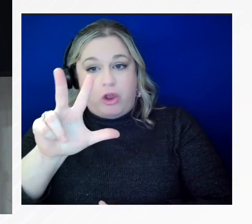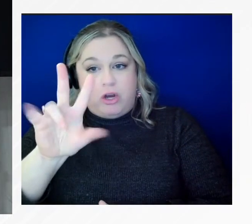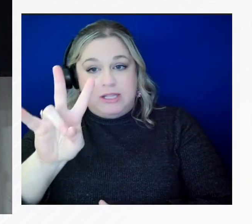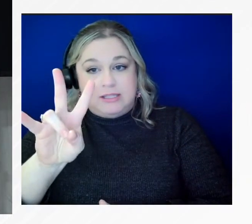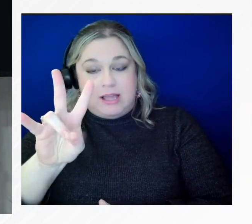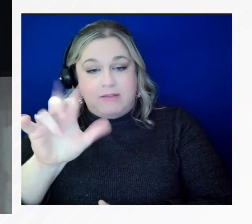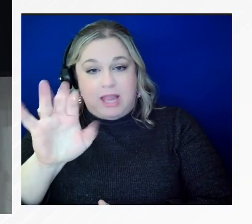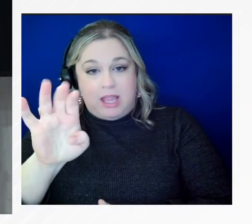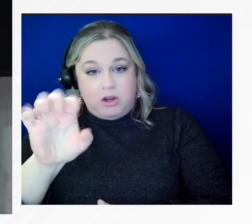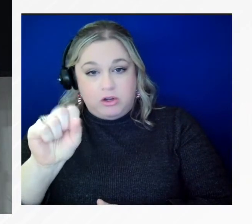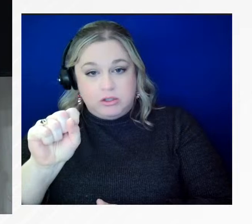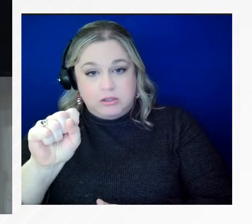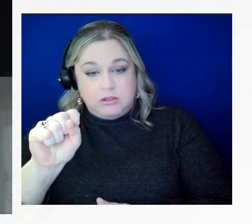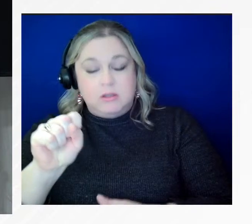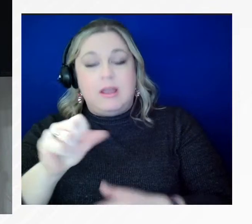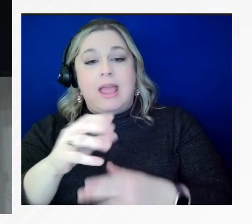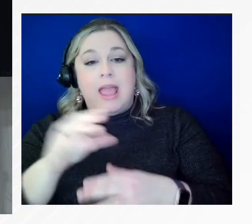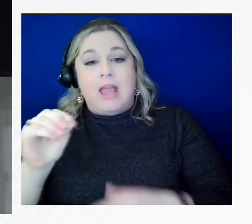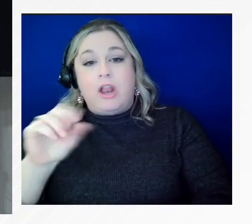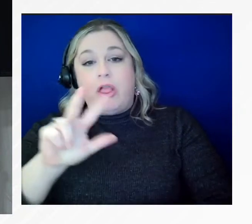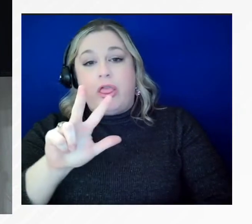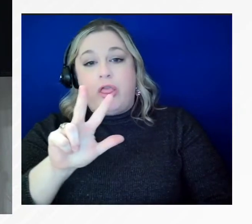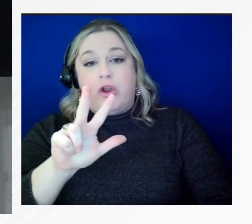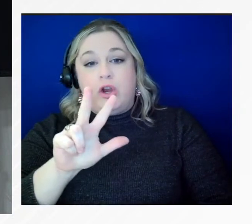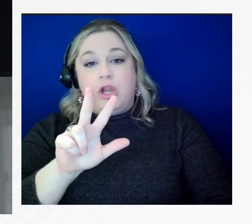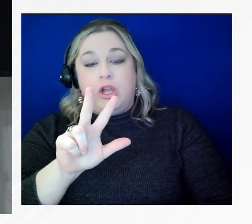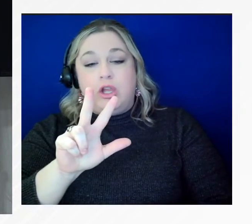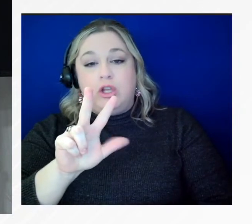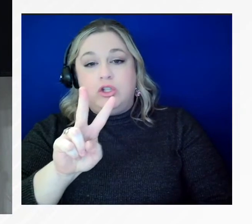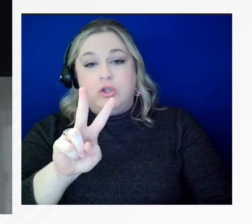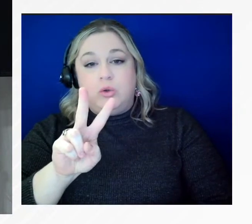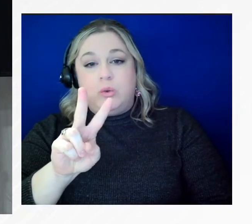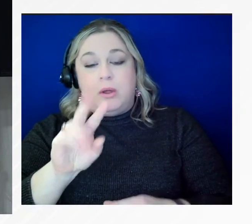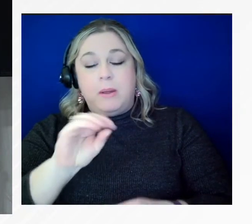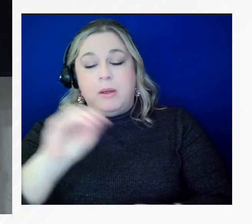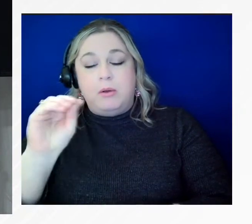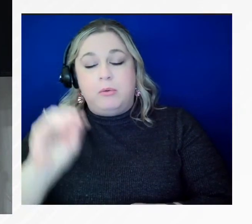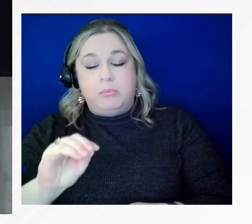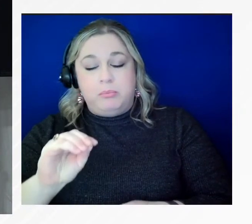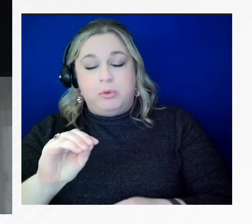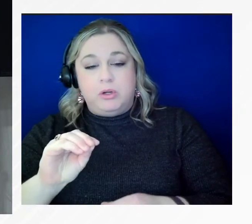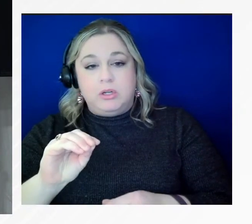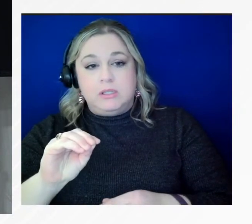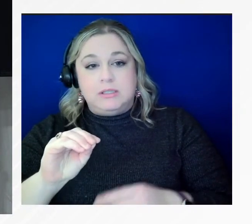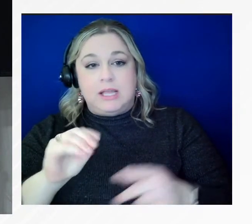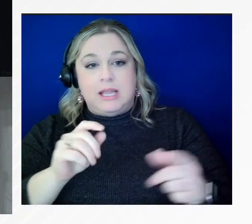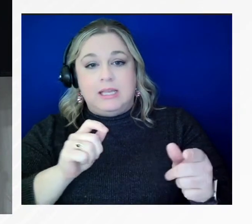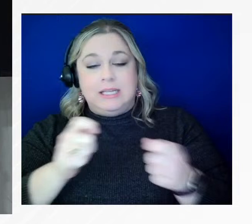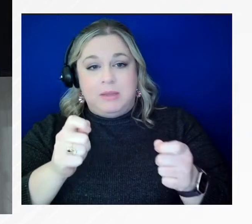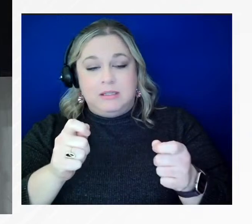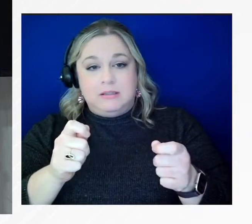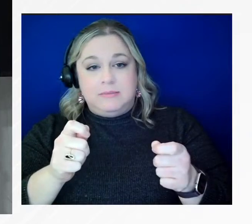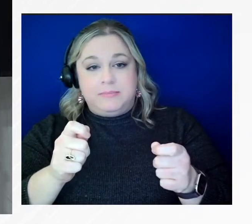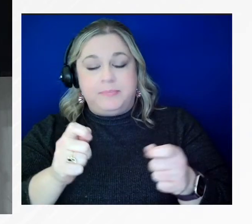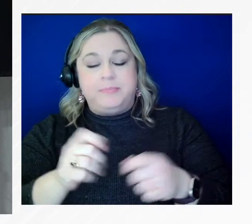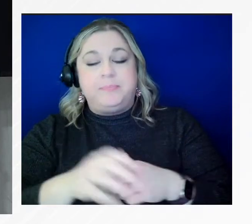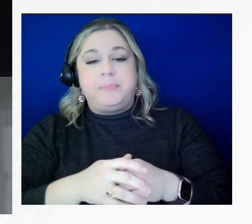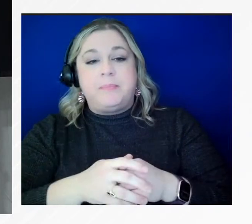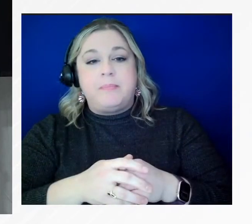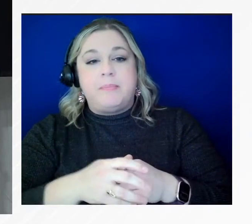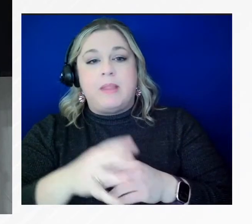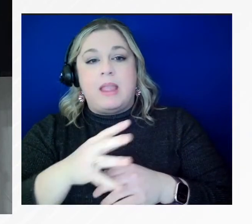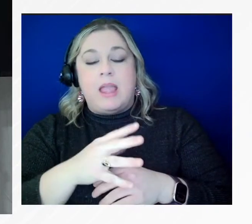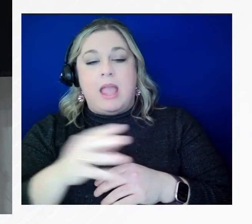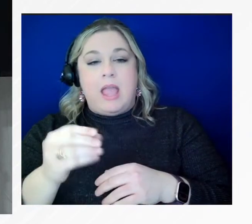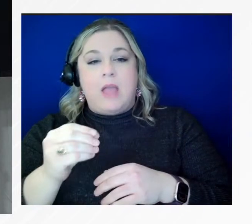32%, and we have 1,725 personnel assigned to the incident. Up next, we'll hear from experts